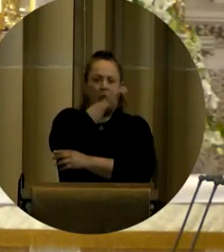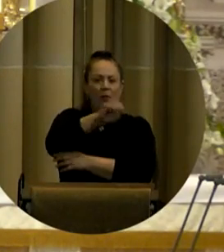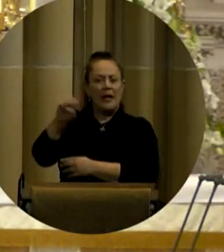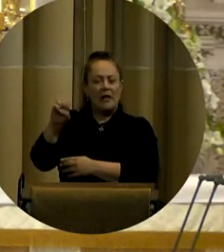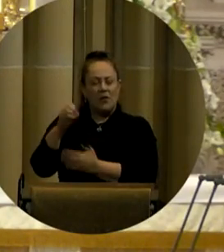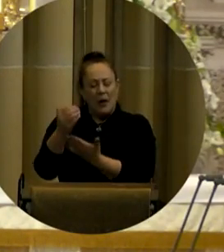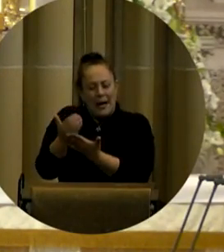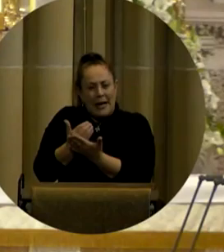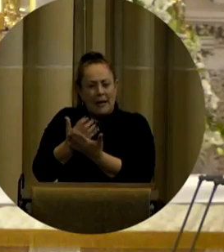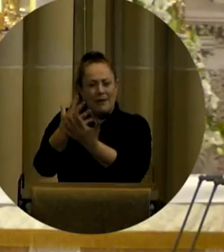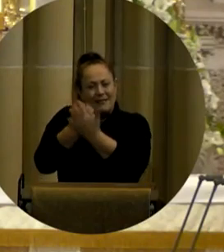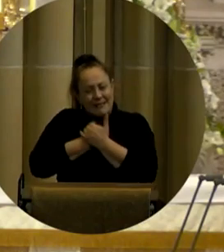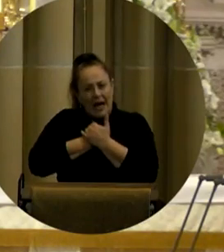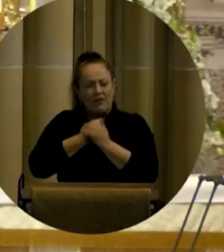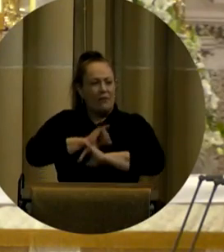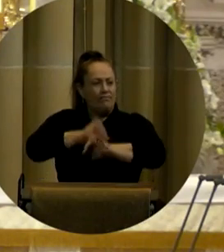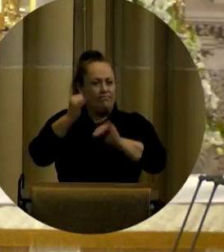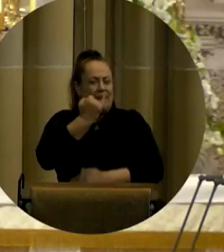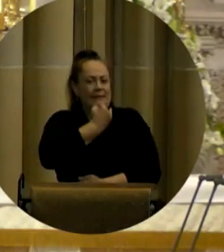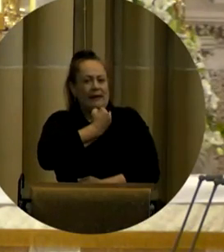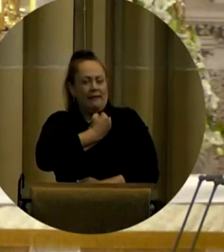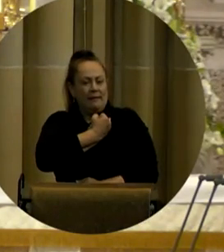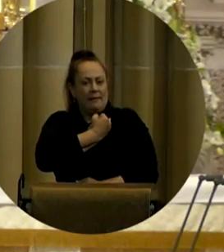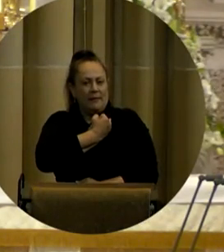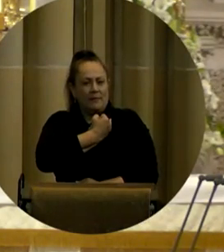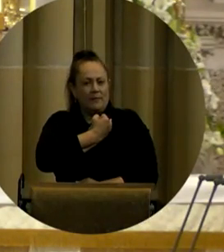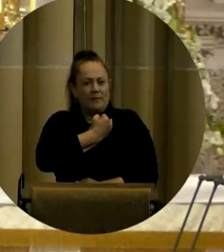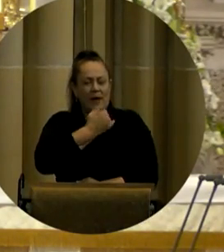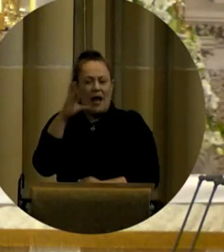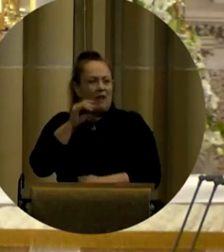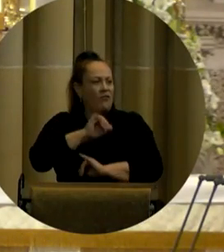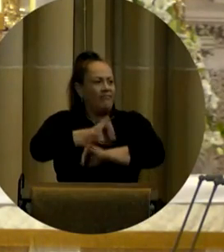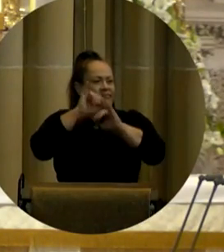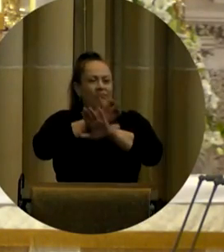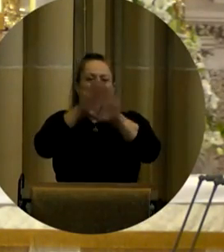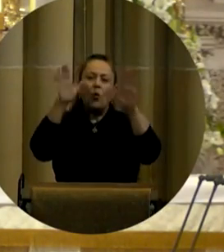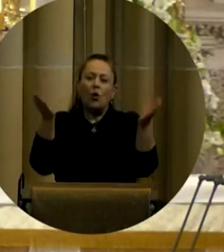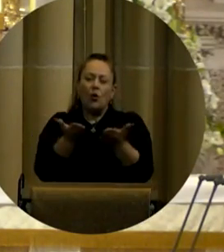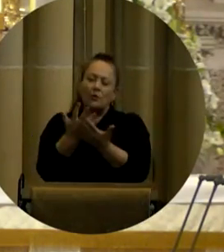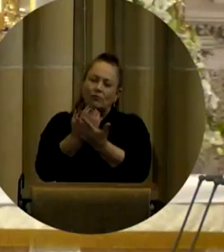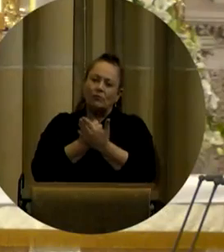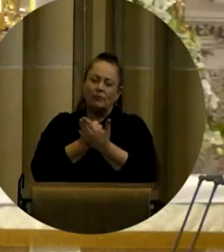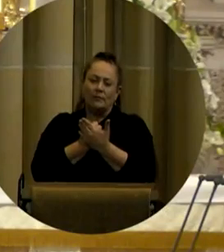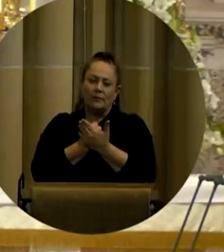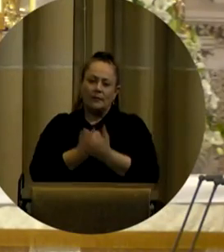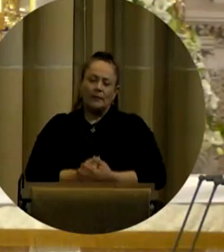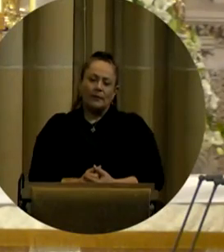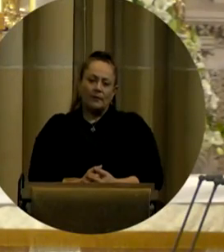Keep us safe from sin and from all distress.